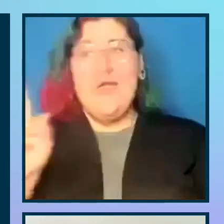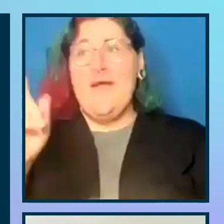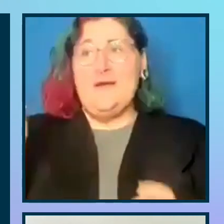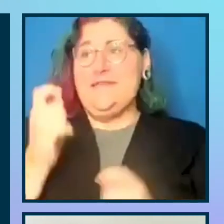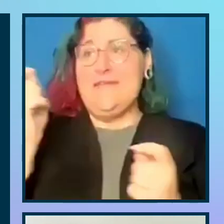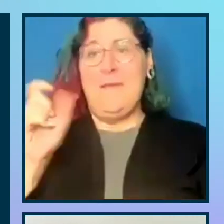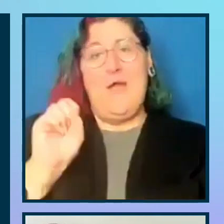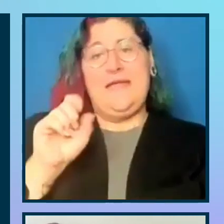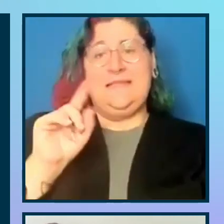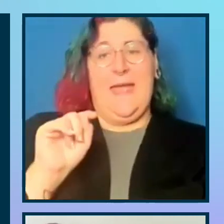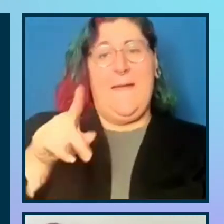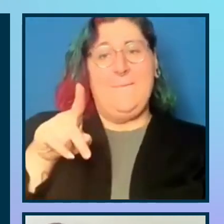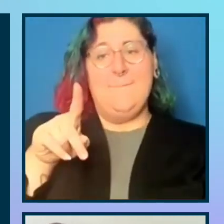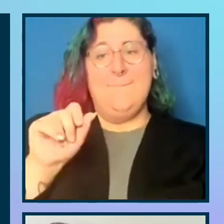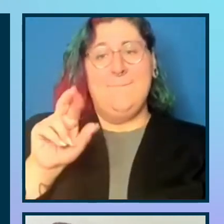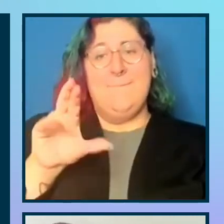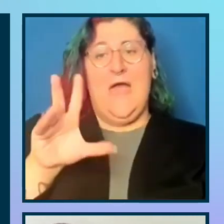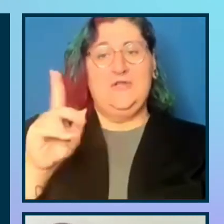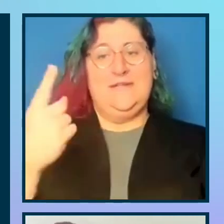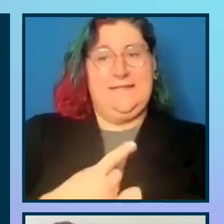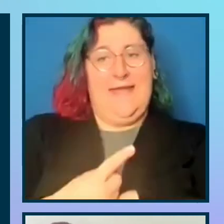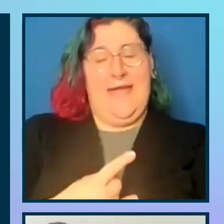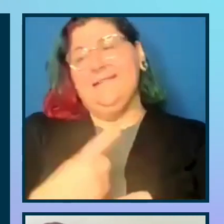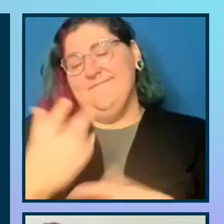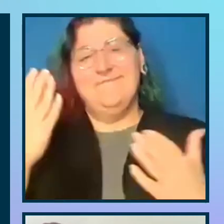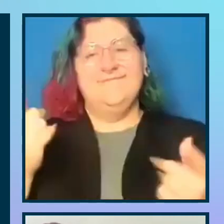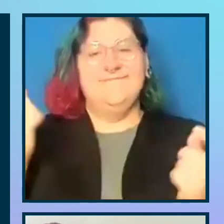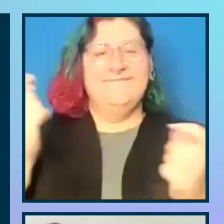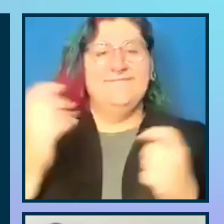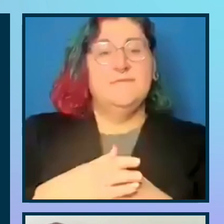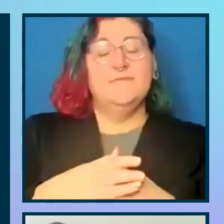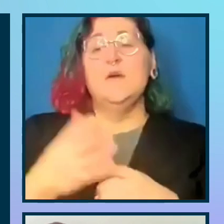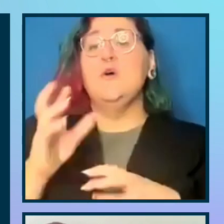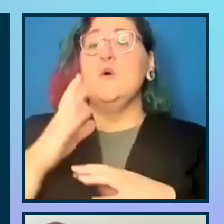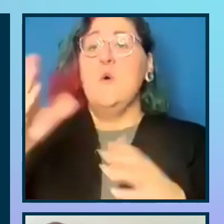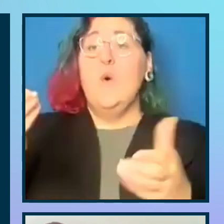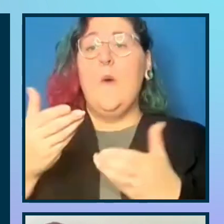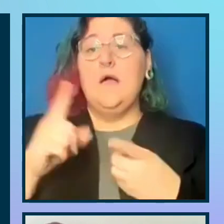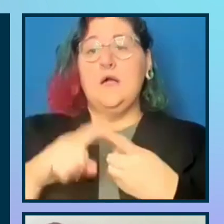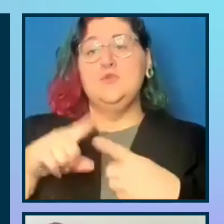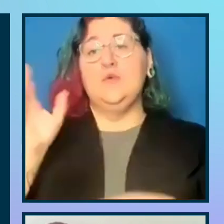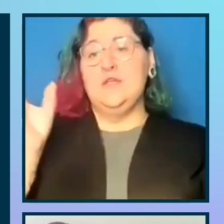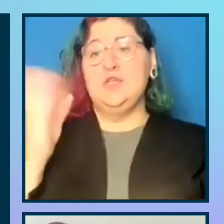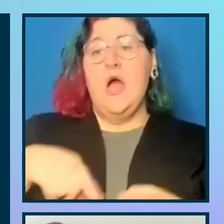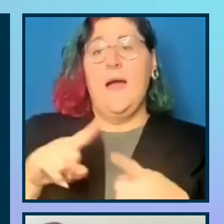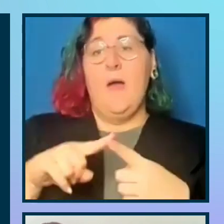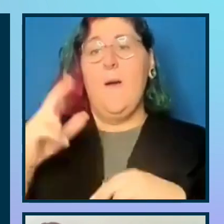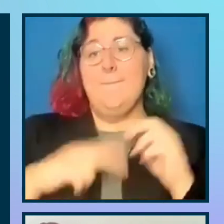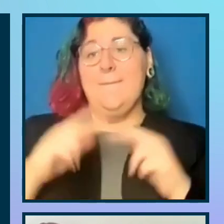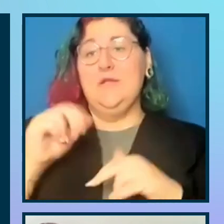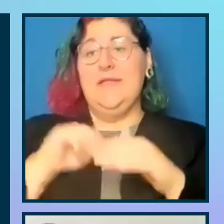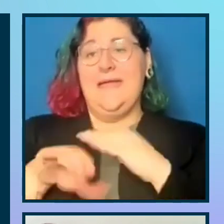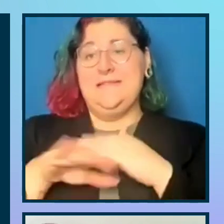Hi, and welcome to this talk on building accessible forms. In this session, you'll learn techniques to identify website and web application